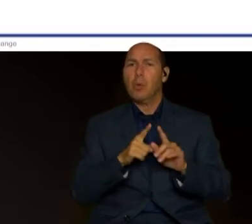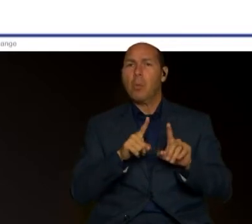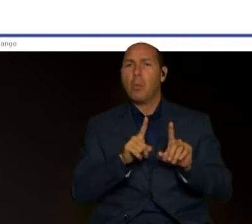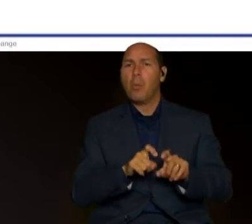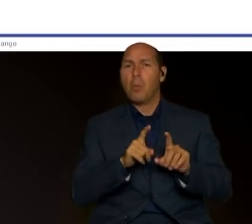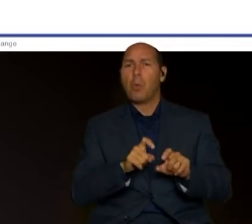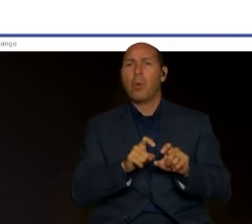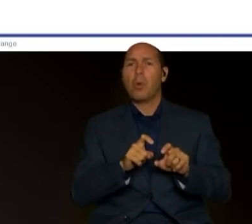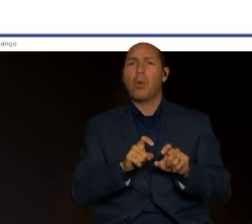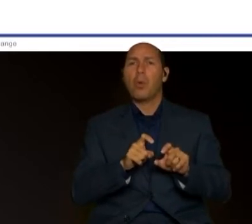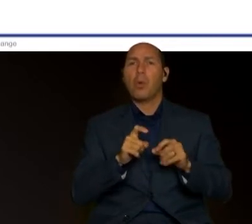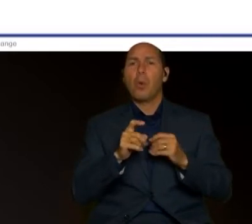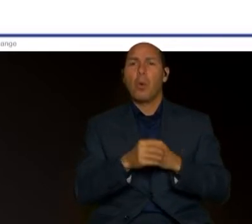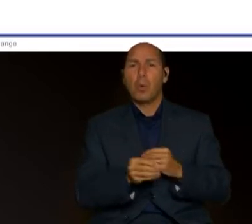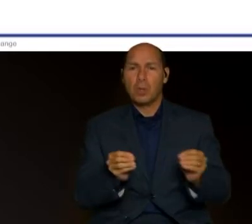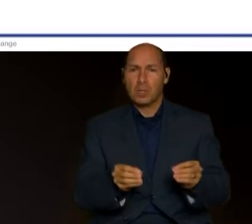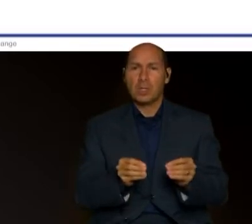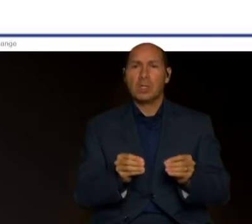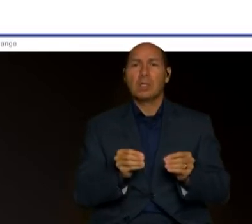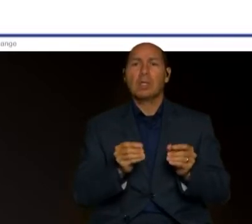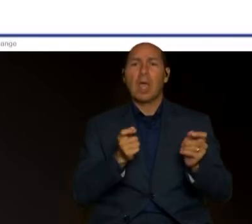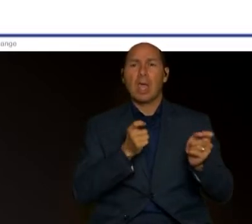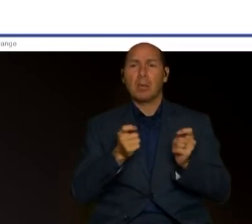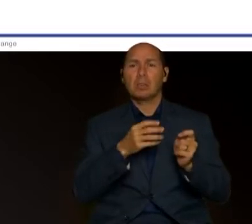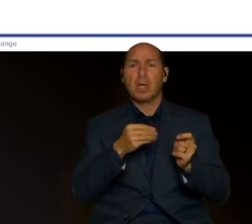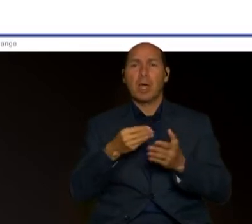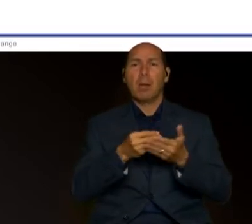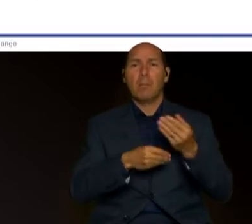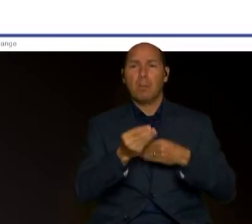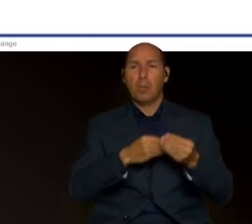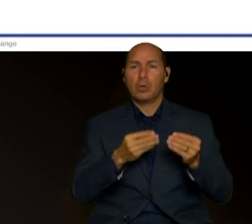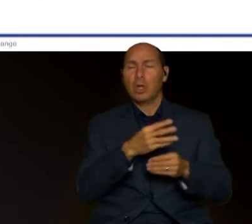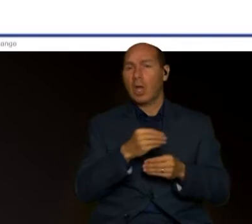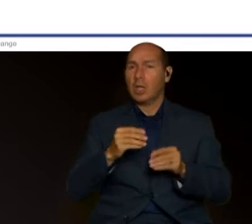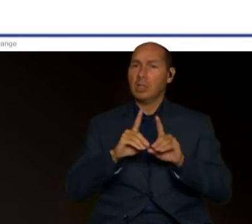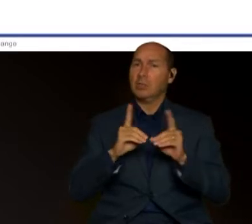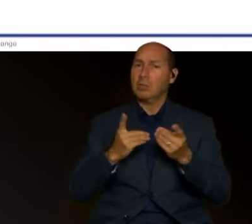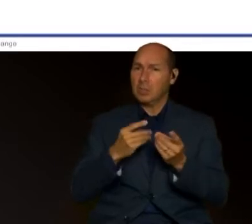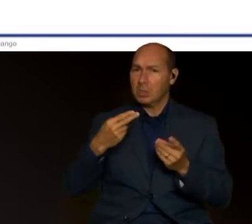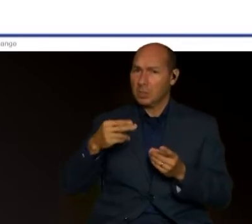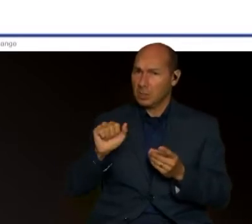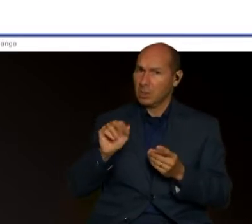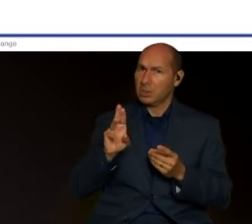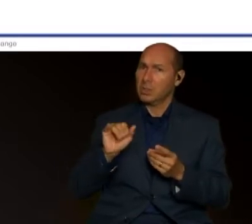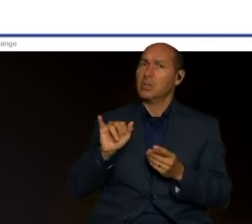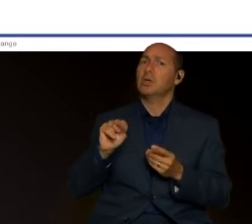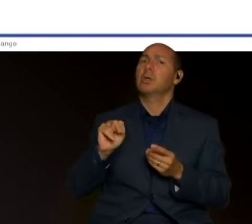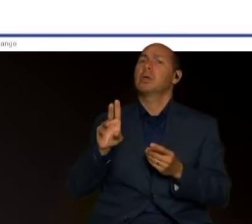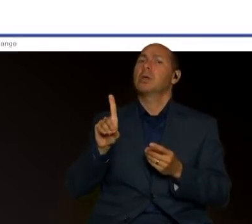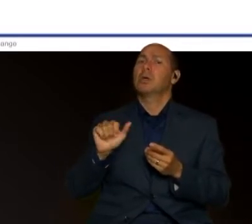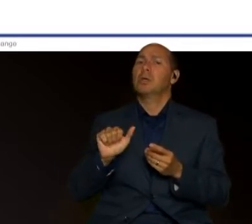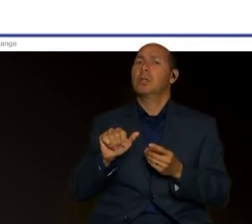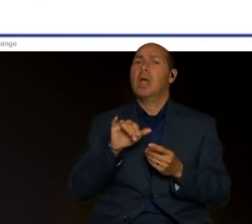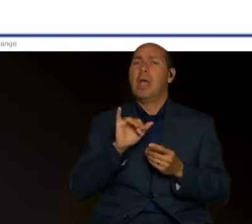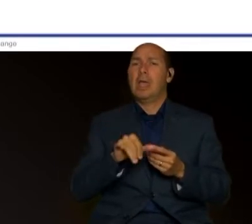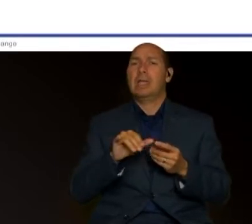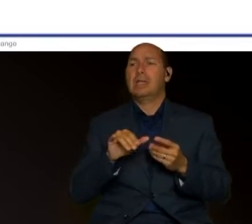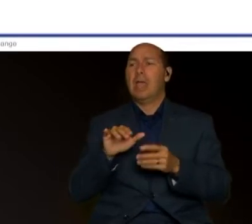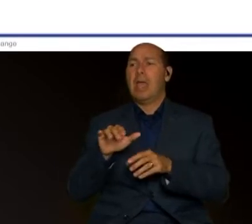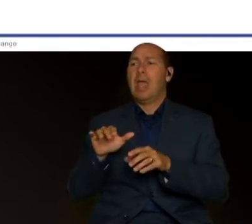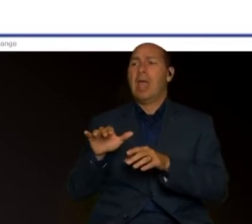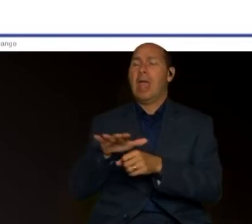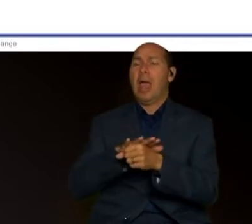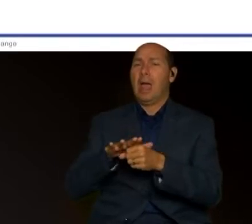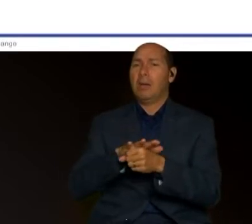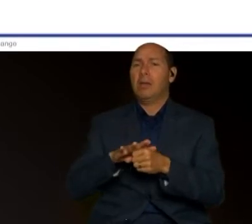in the Office of Management and Budget and the Treasury Department, and it started with the reorganization and restructuring of the finance and